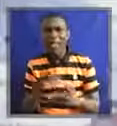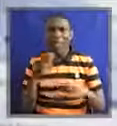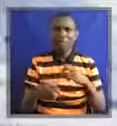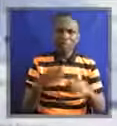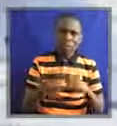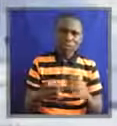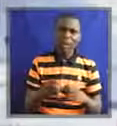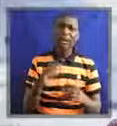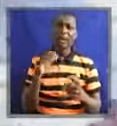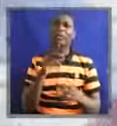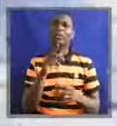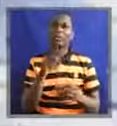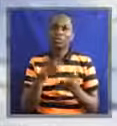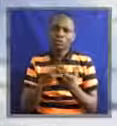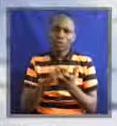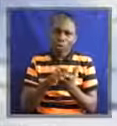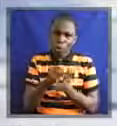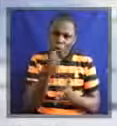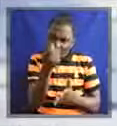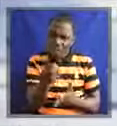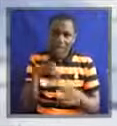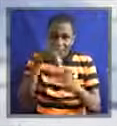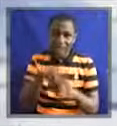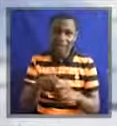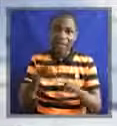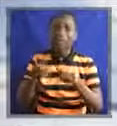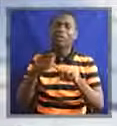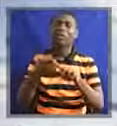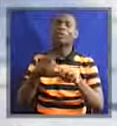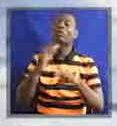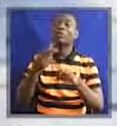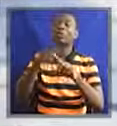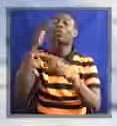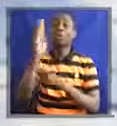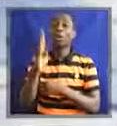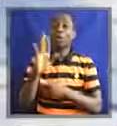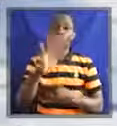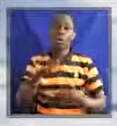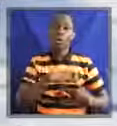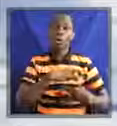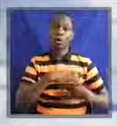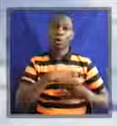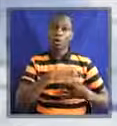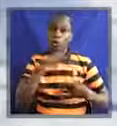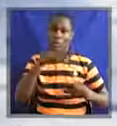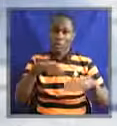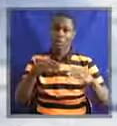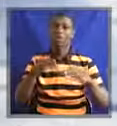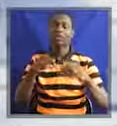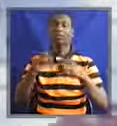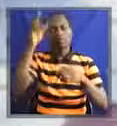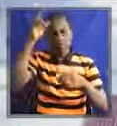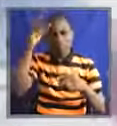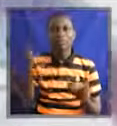bi wɔ mu nanso ɛmfiri ɔno ɔtumfoɔ nyankopɔn no ɔtɔn wo kra ɛde ama ɔbonsam no no